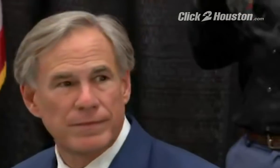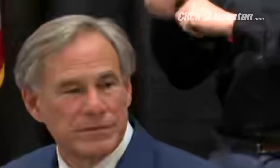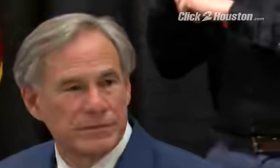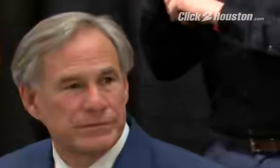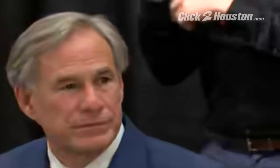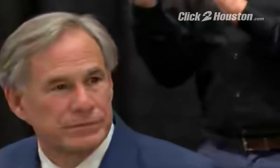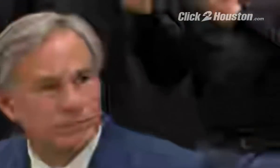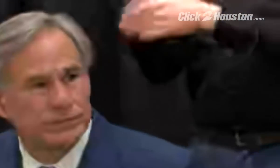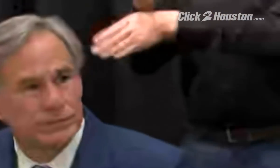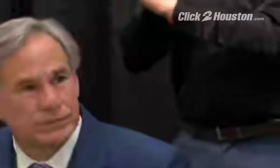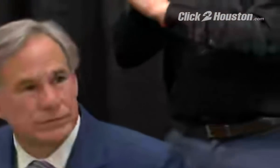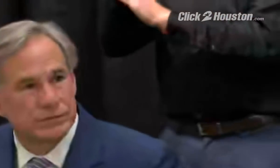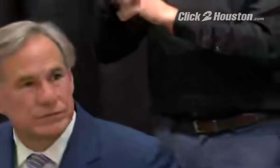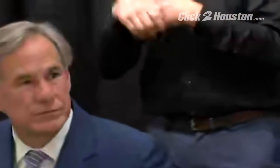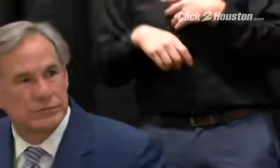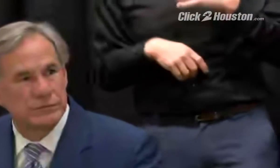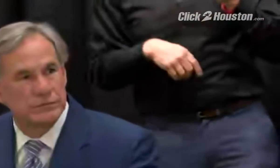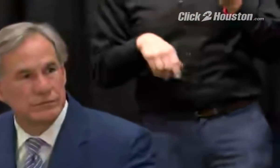Yes?